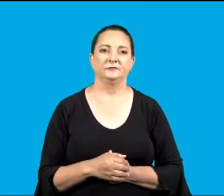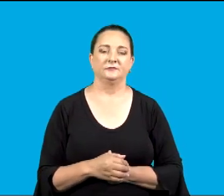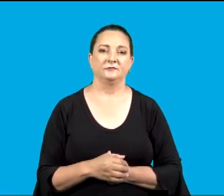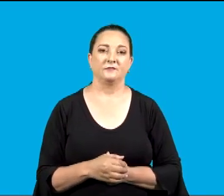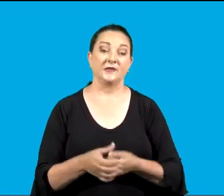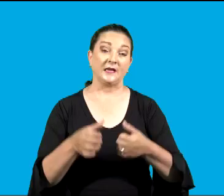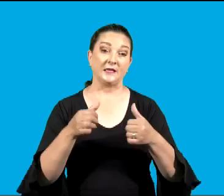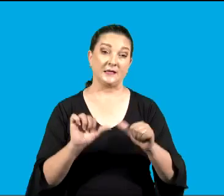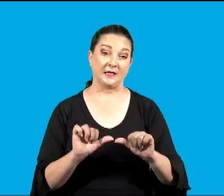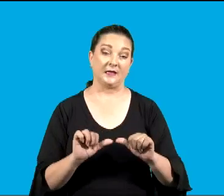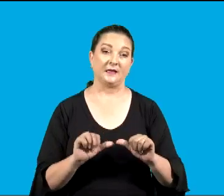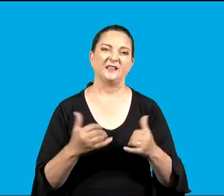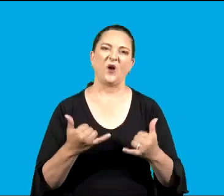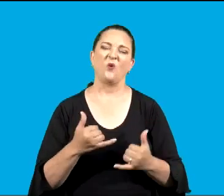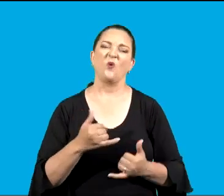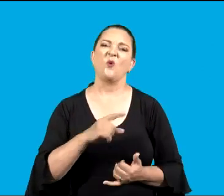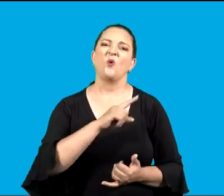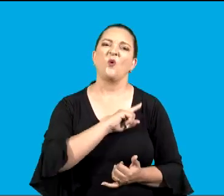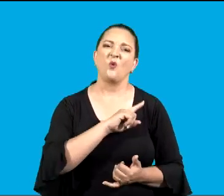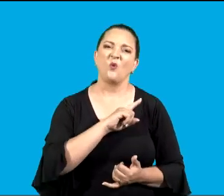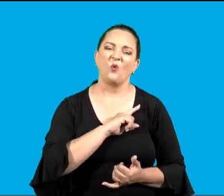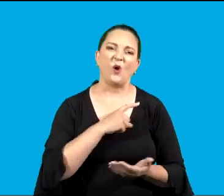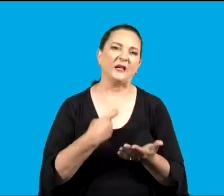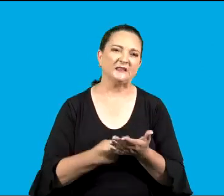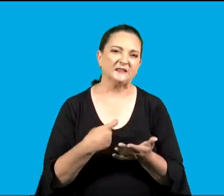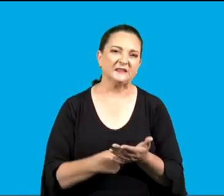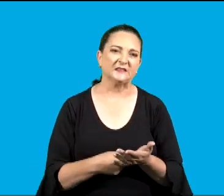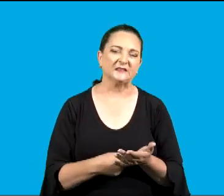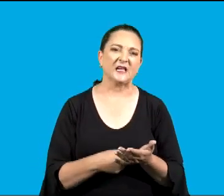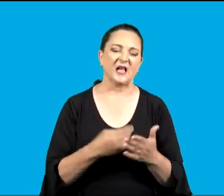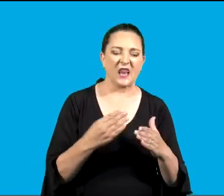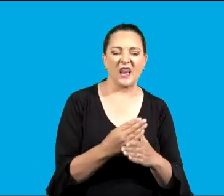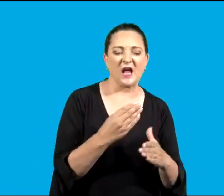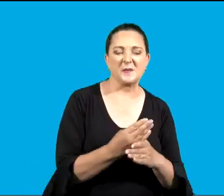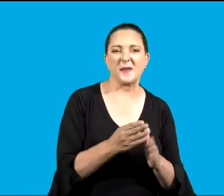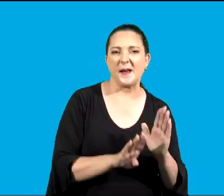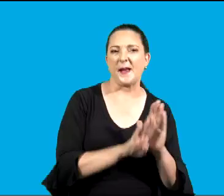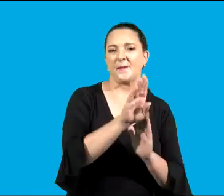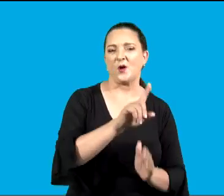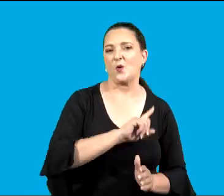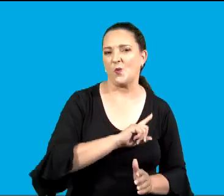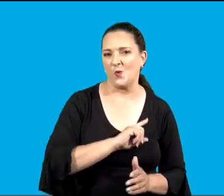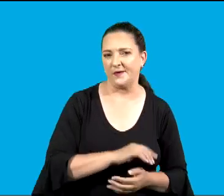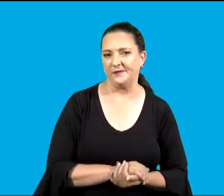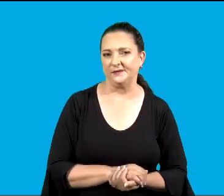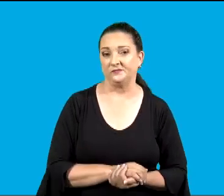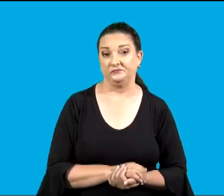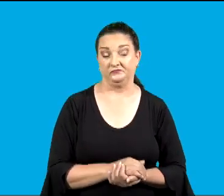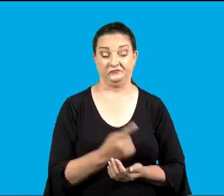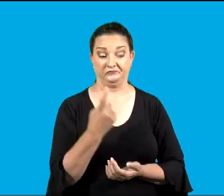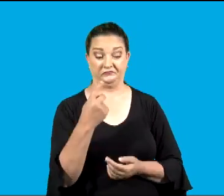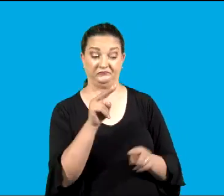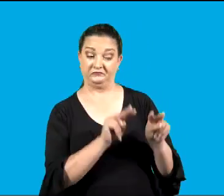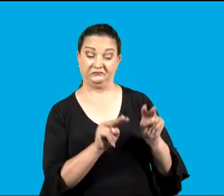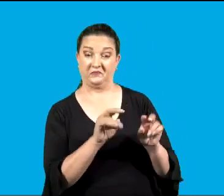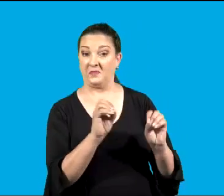Okay. And then provide a reason. The reason why our direct labor cost will increase: number one,